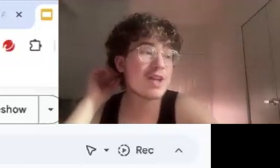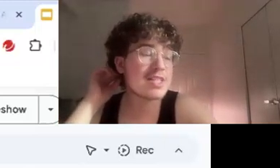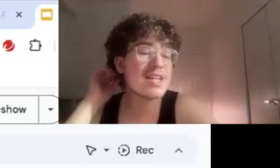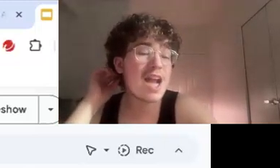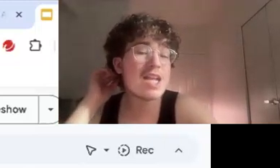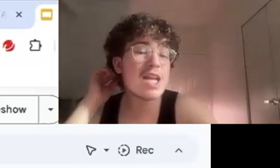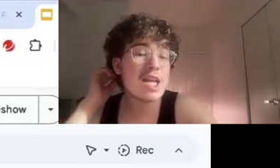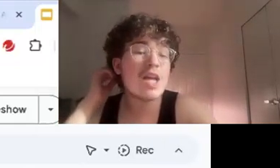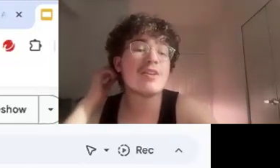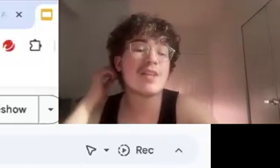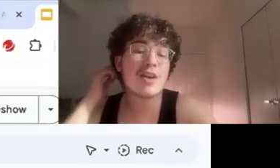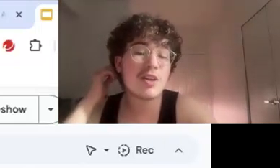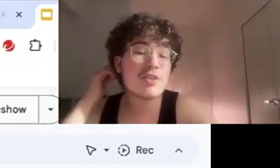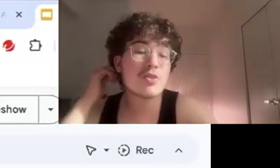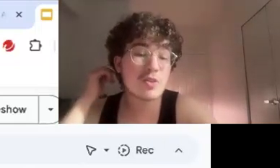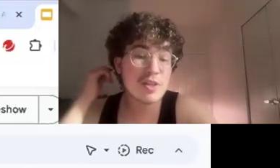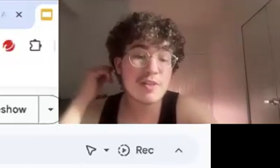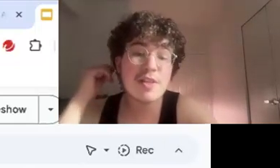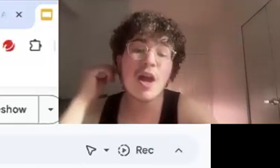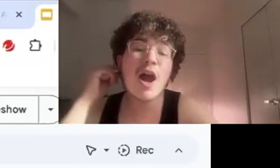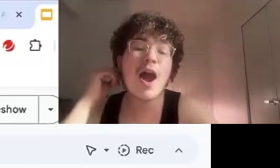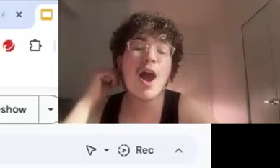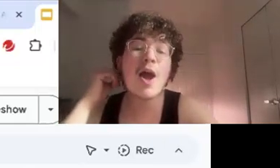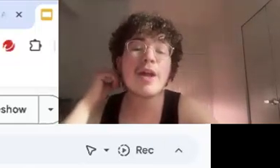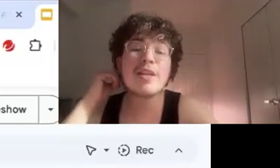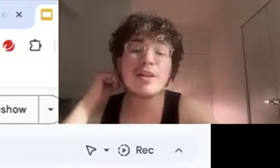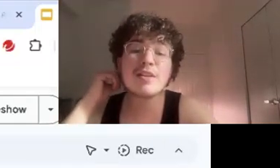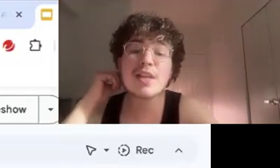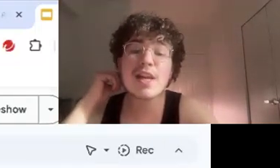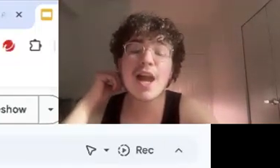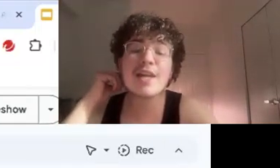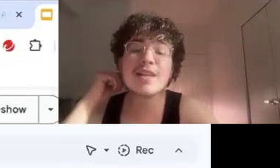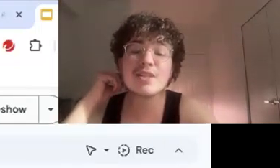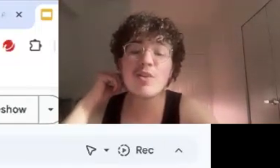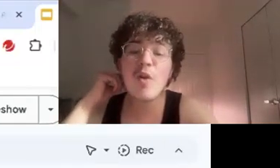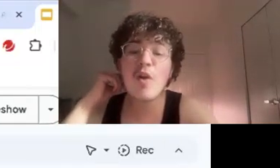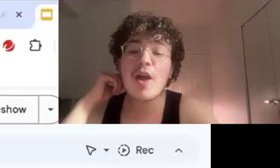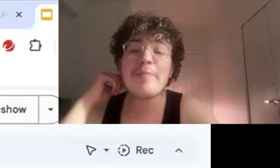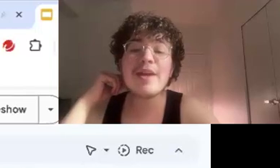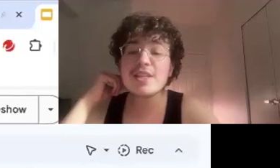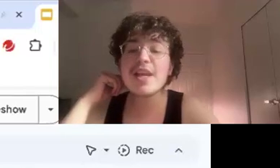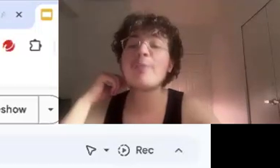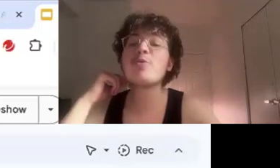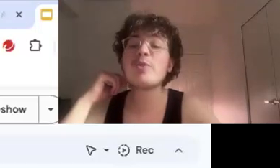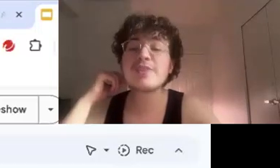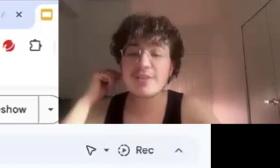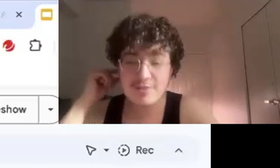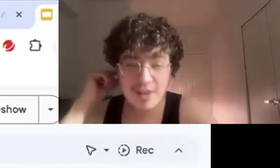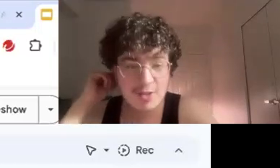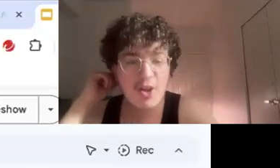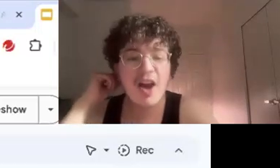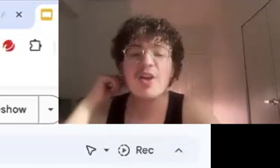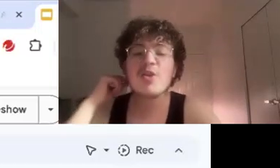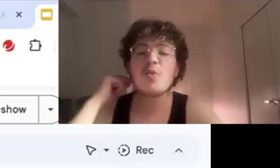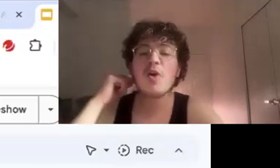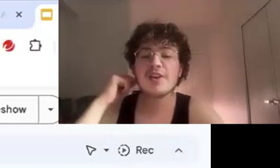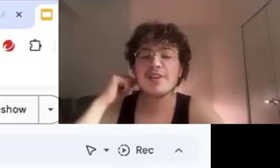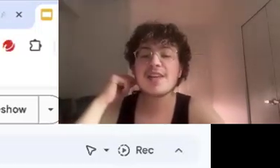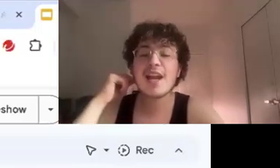as I alluded to earlier, these laws were a decades-long project. So California's